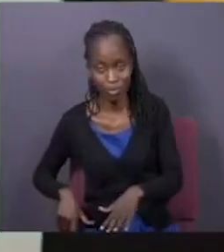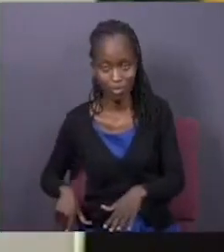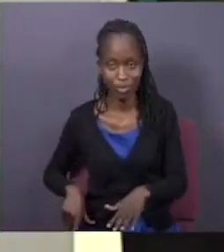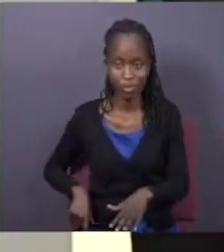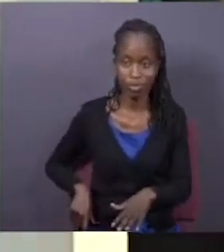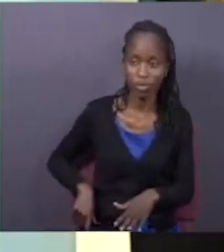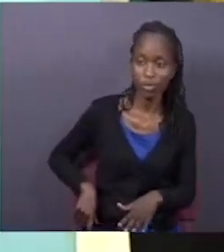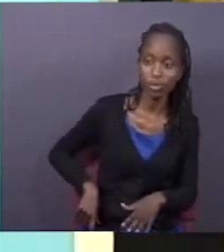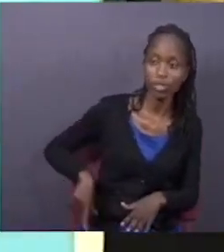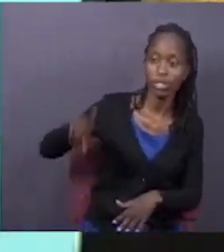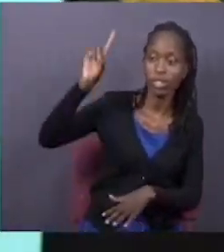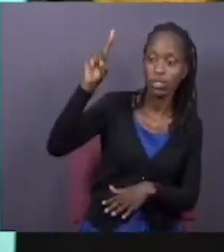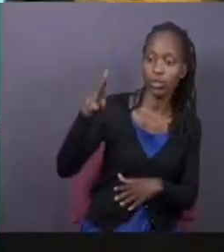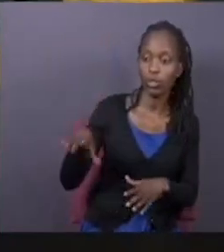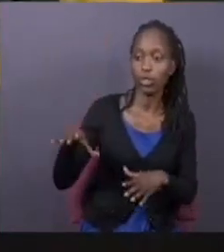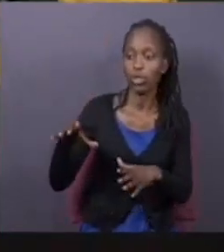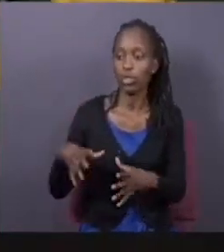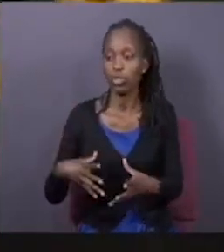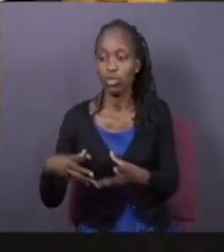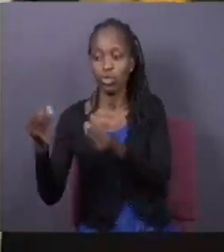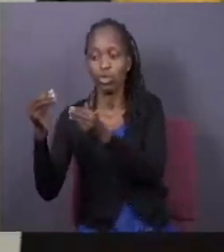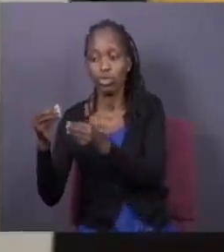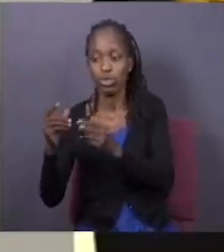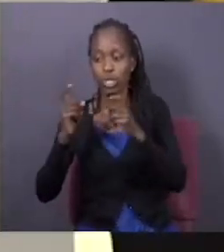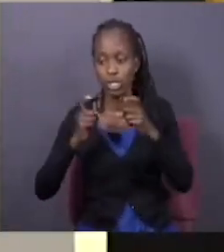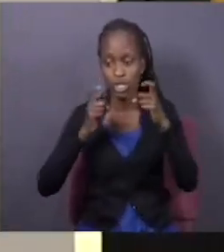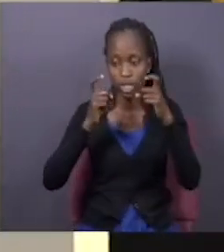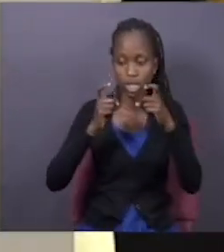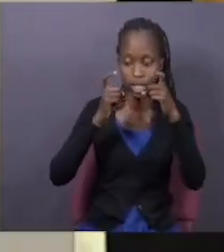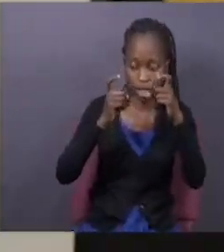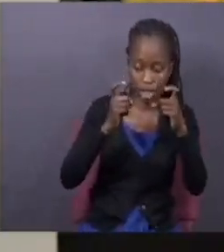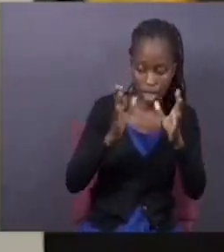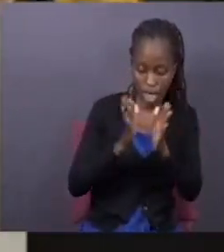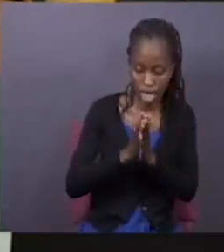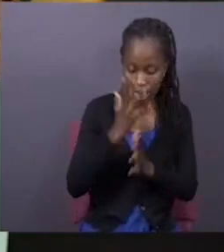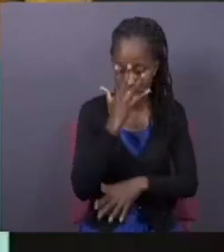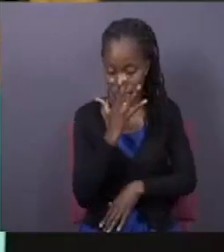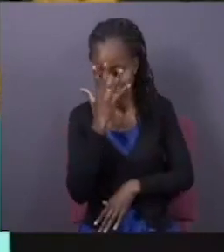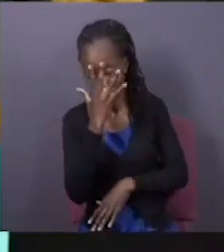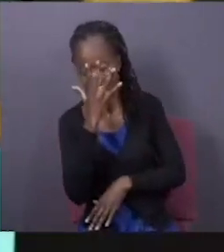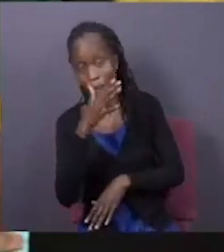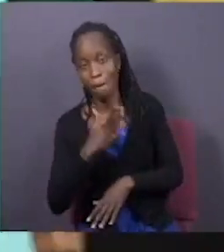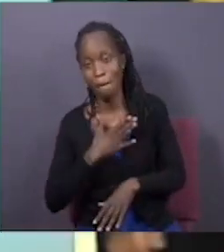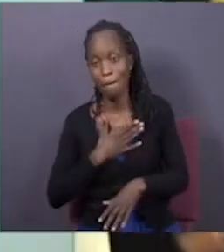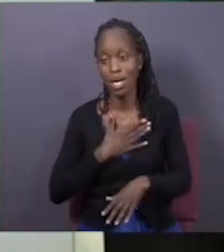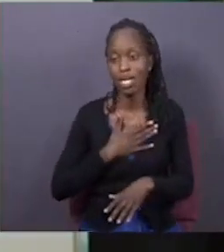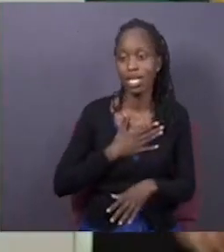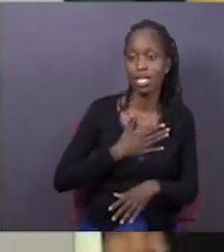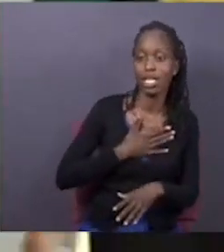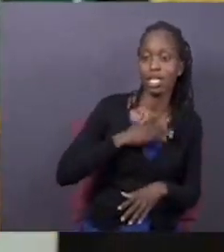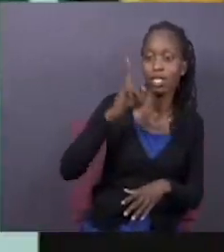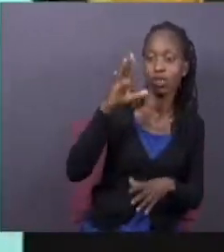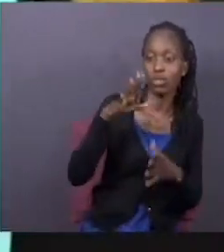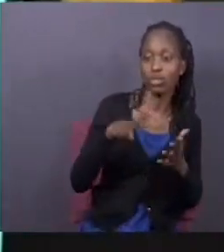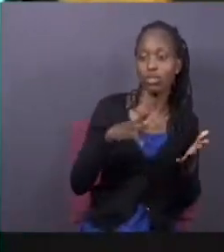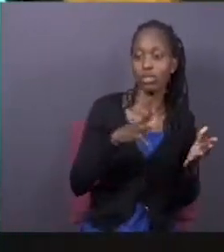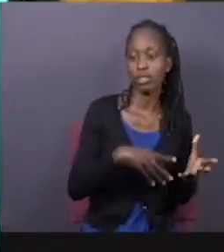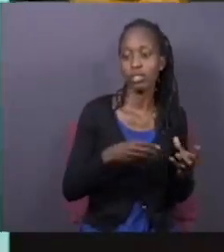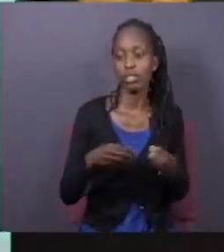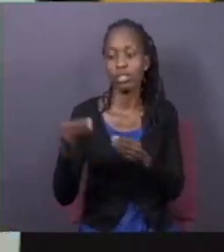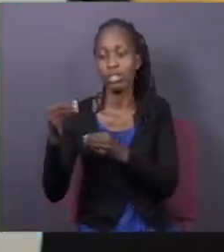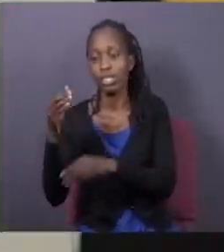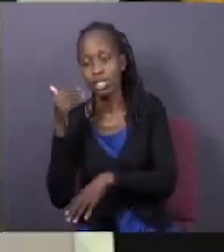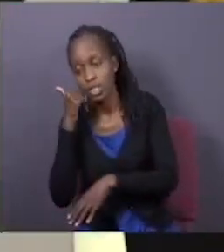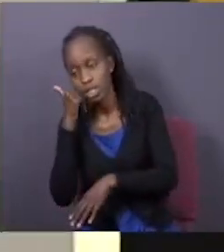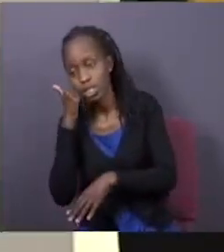you took my sin. You took my sin and my shame. You took my sickness and healed. You took